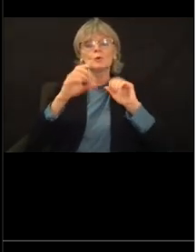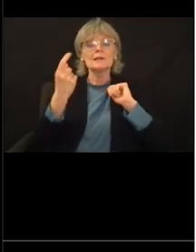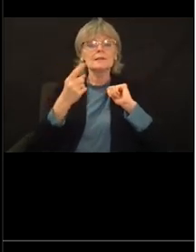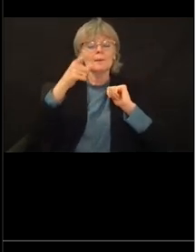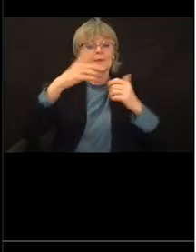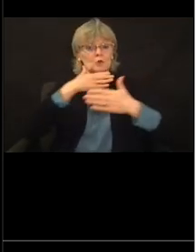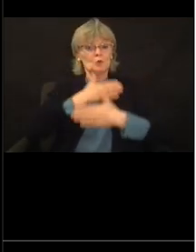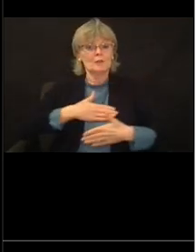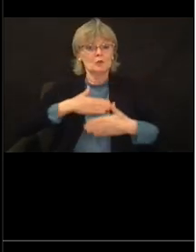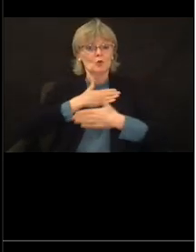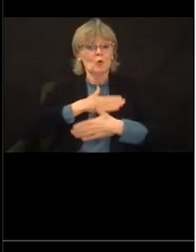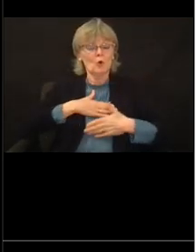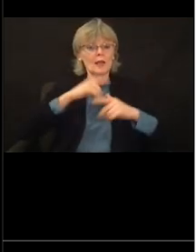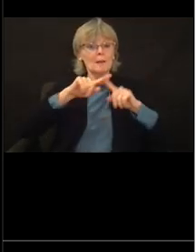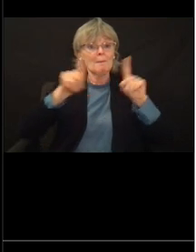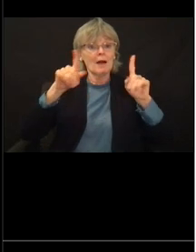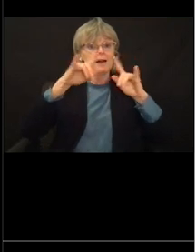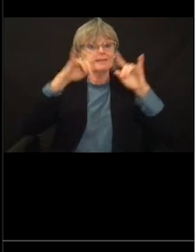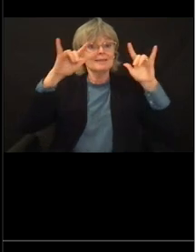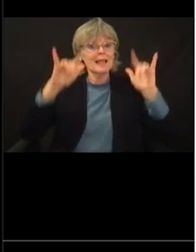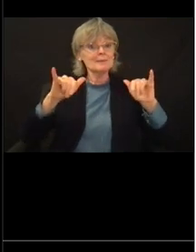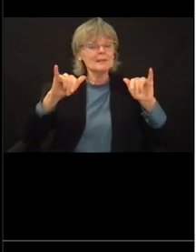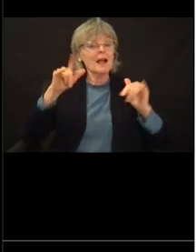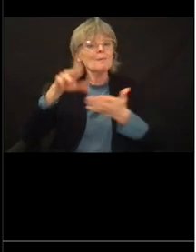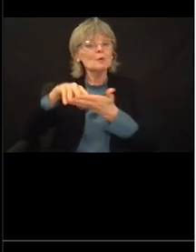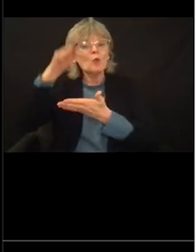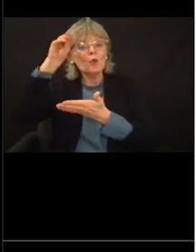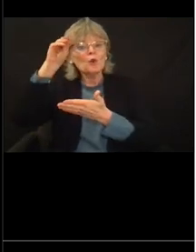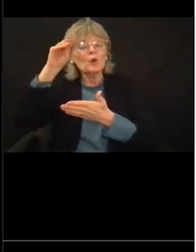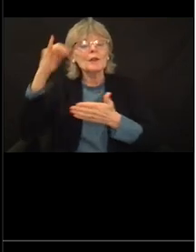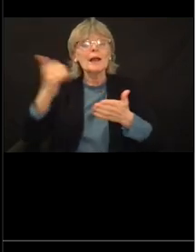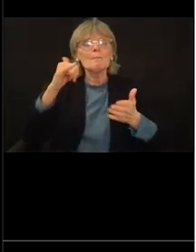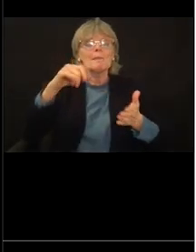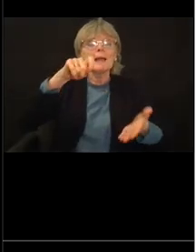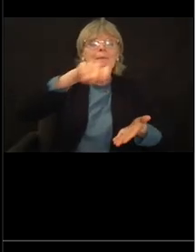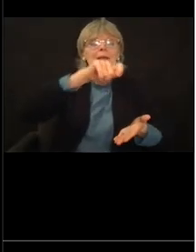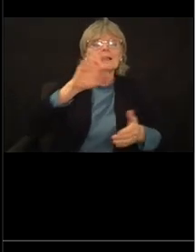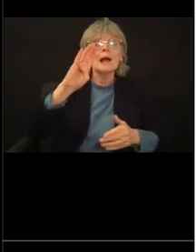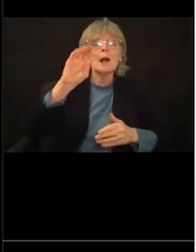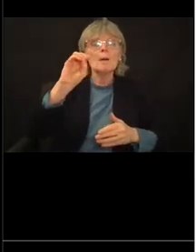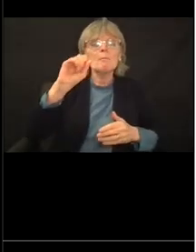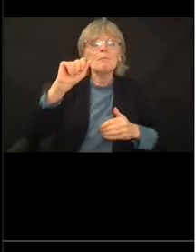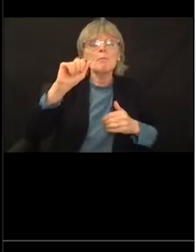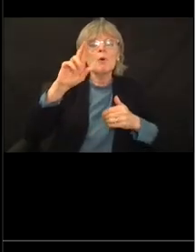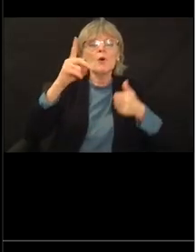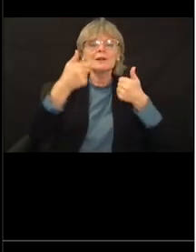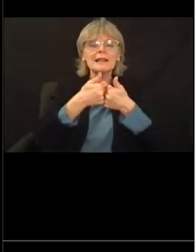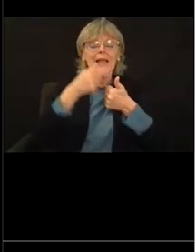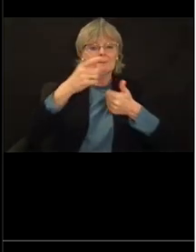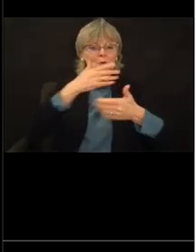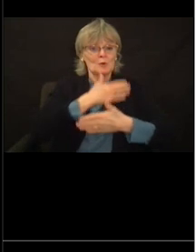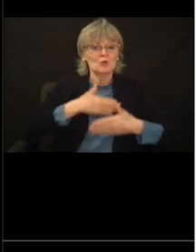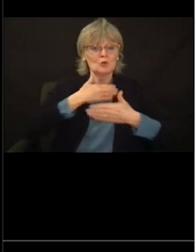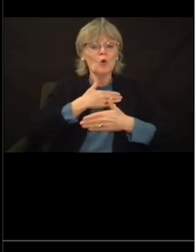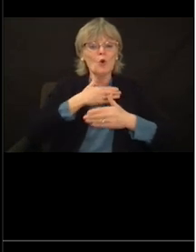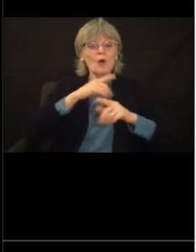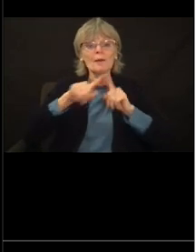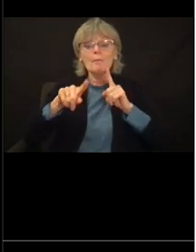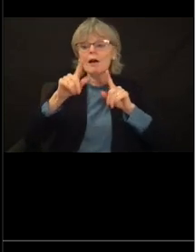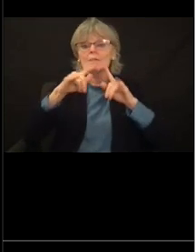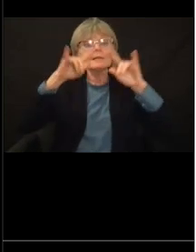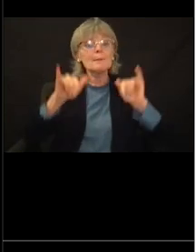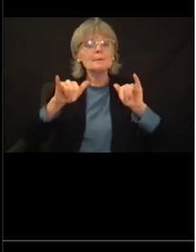but at the same time you're learning something. So maybe it's a board game and you really like playing that game, but you're learning some math skills